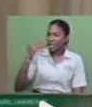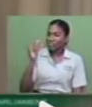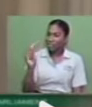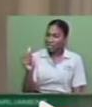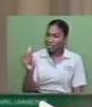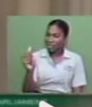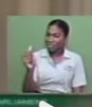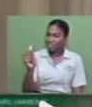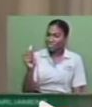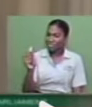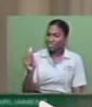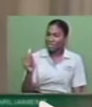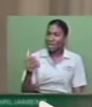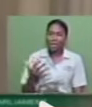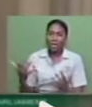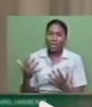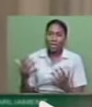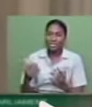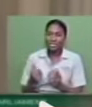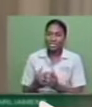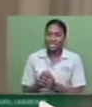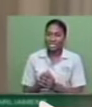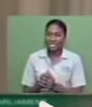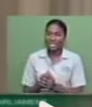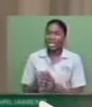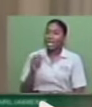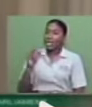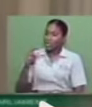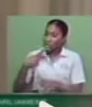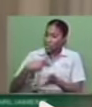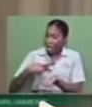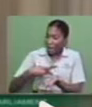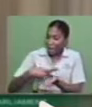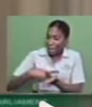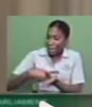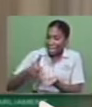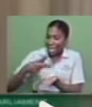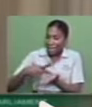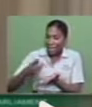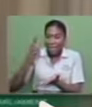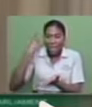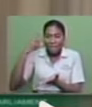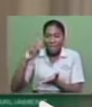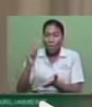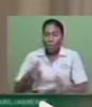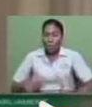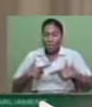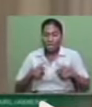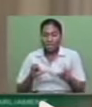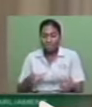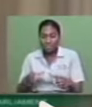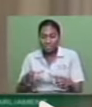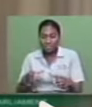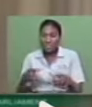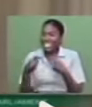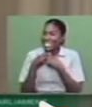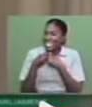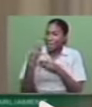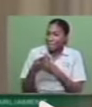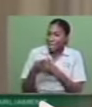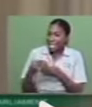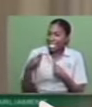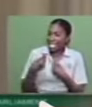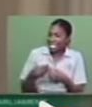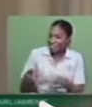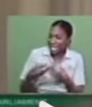That people pay in their district, spend in their district, and hold the people in the district accountable. So 2 points. One, look,